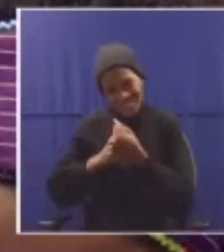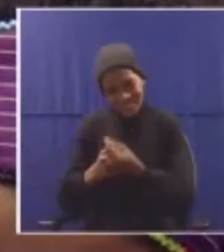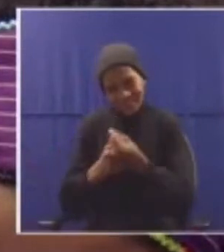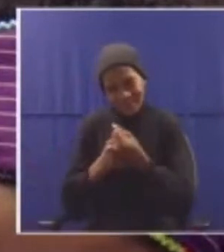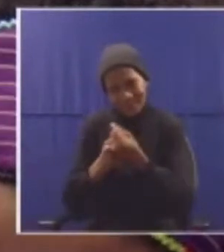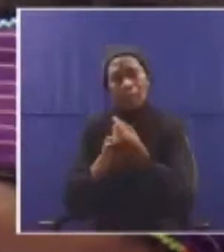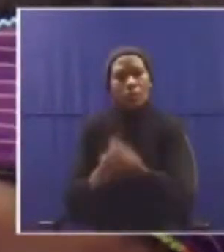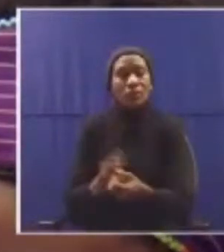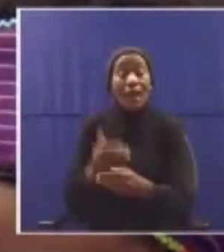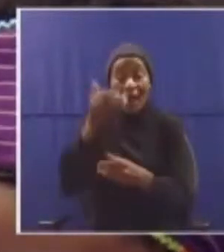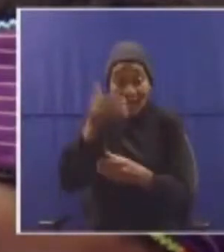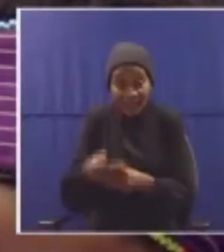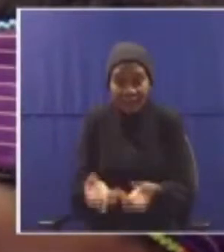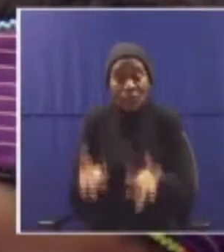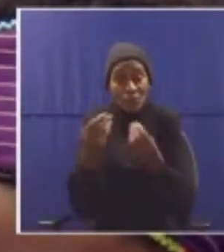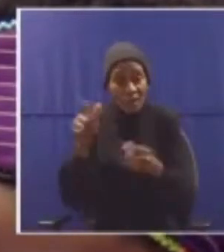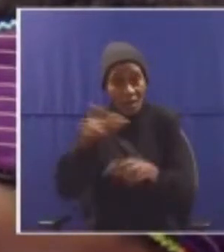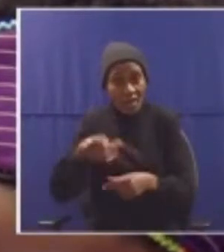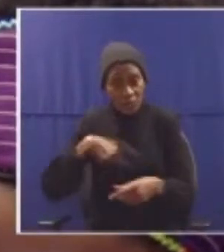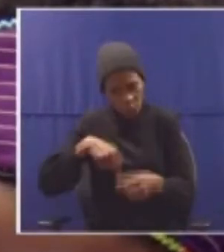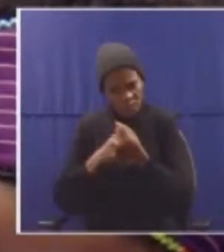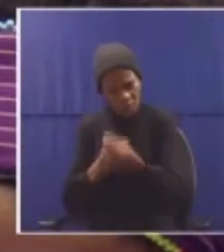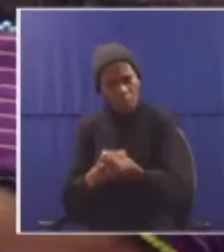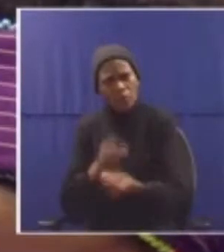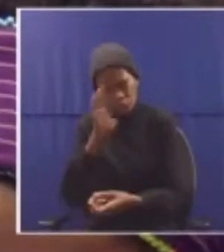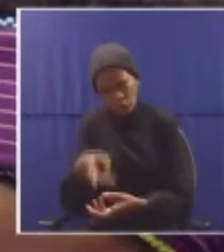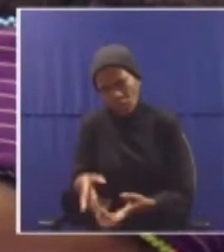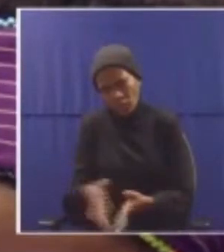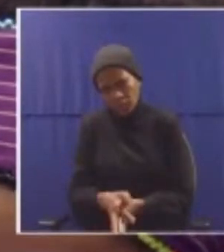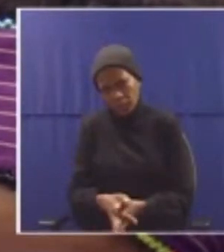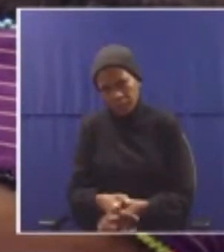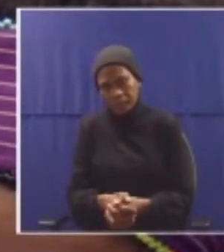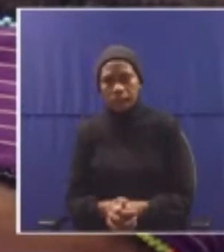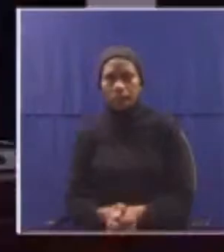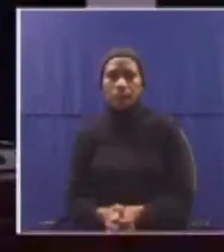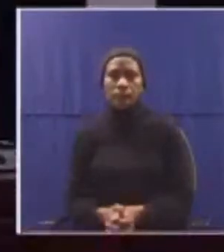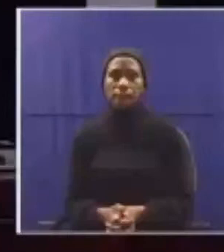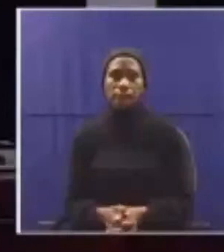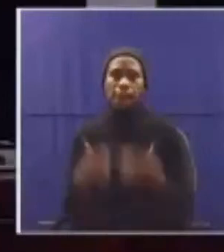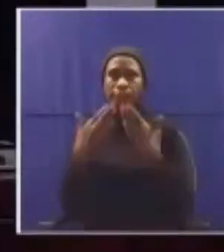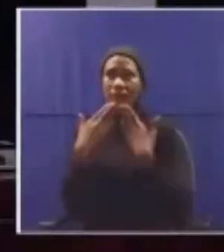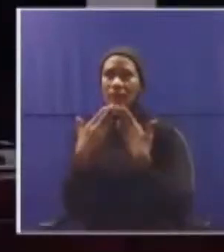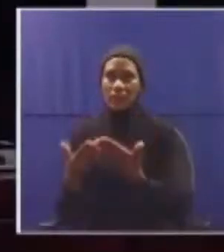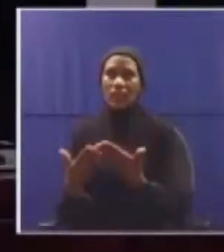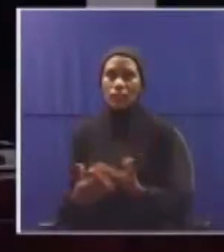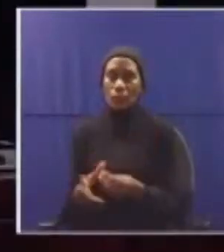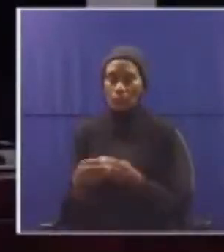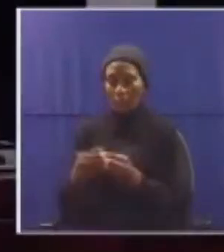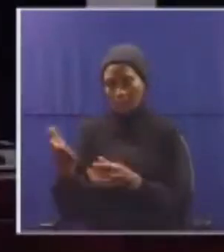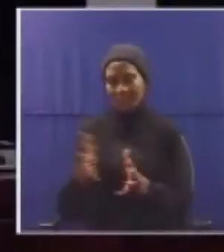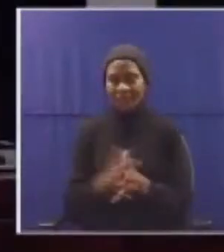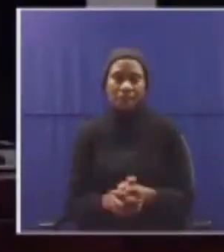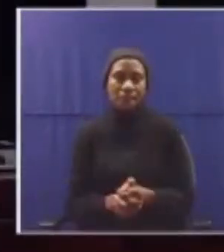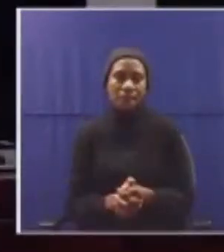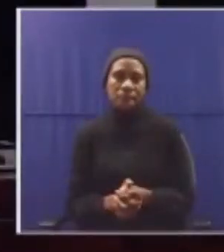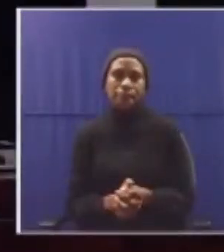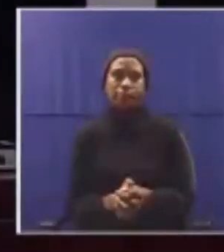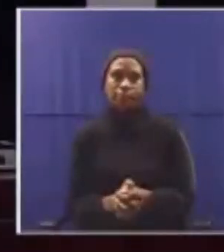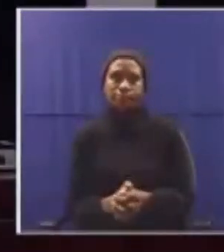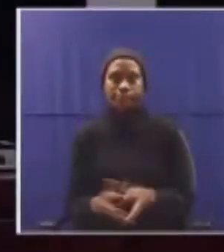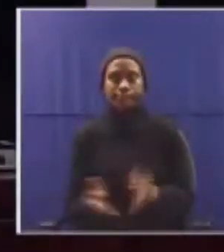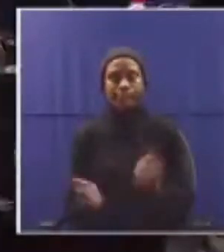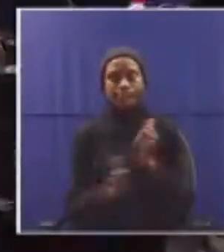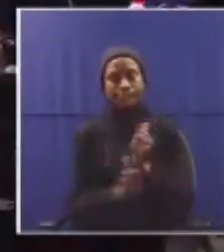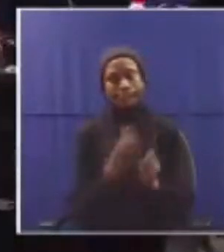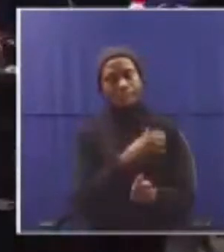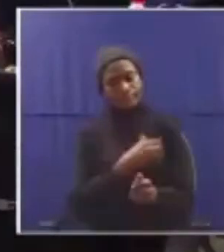as they come with various initiatives, as I indicated. Thank you very much, Honorable Member. I thank you,